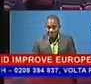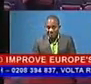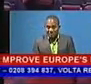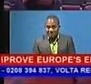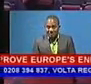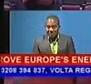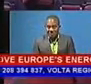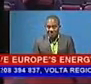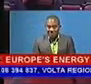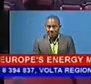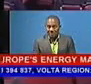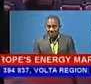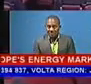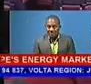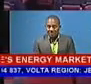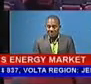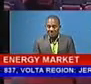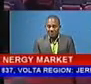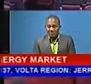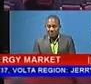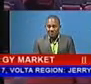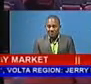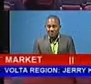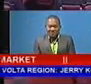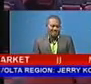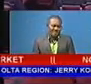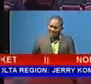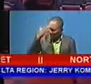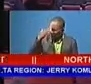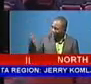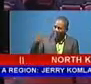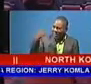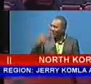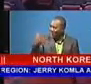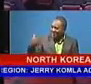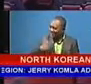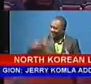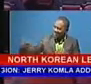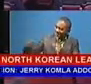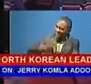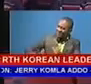I mean, it is getting out of hand. What do you object to everything?